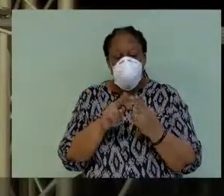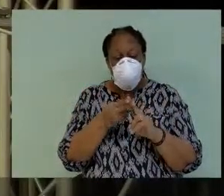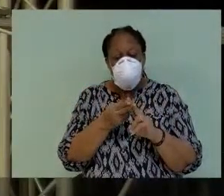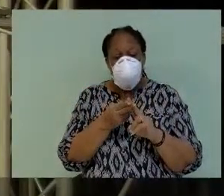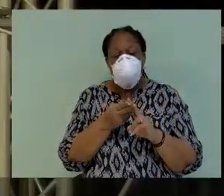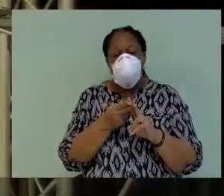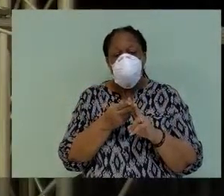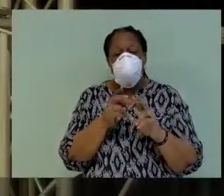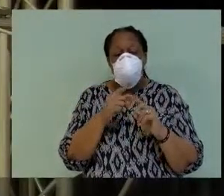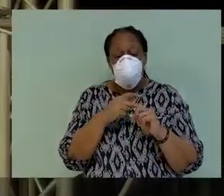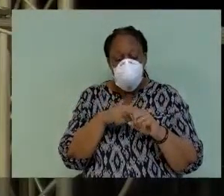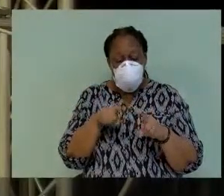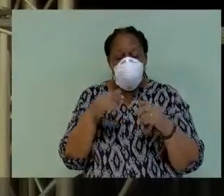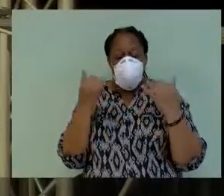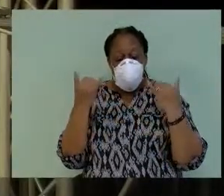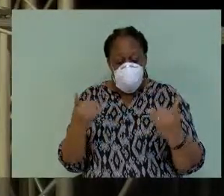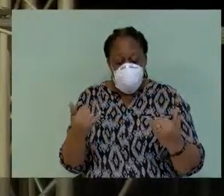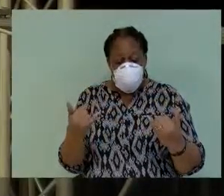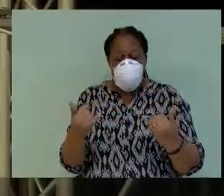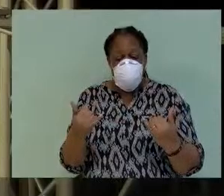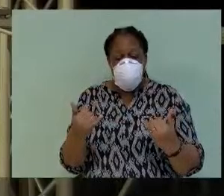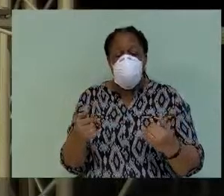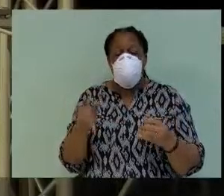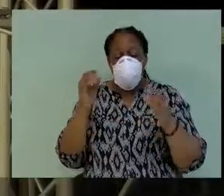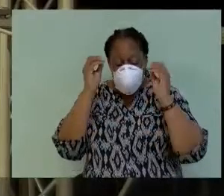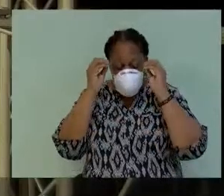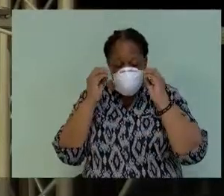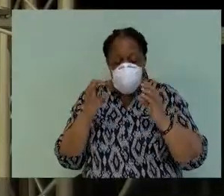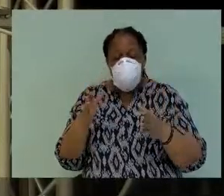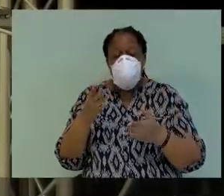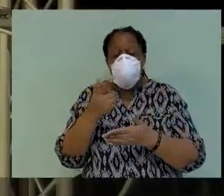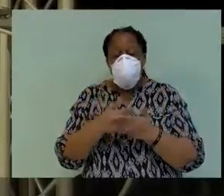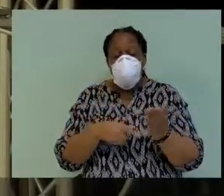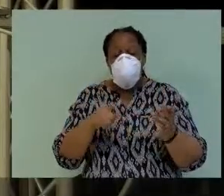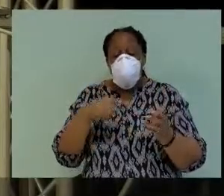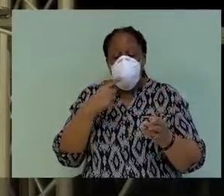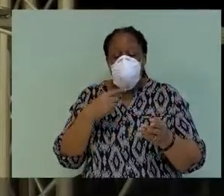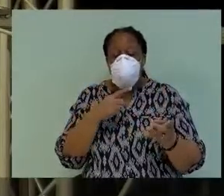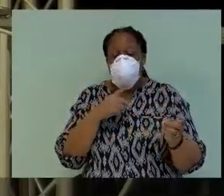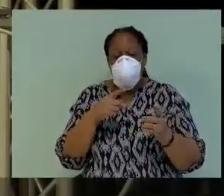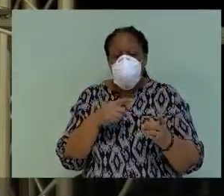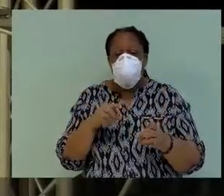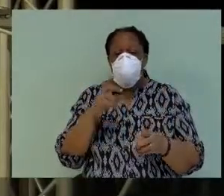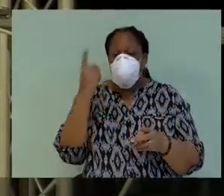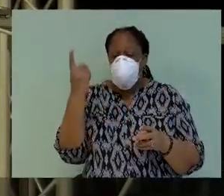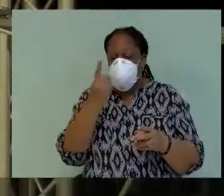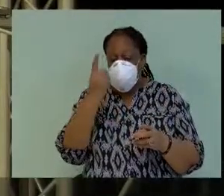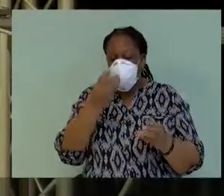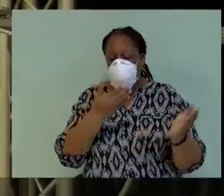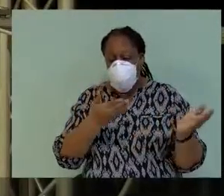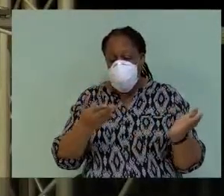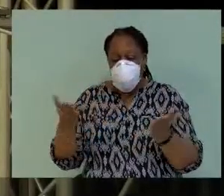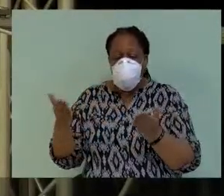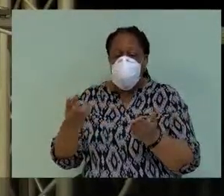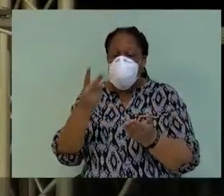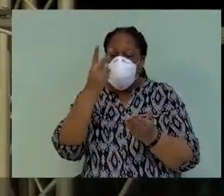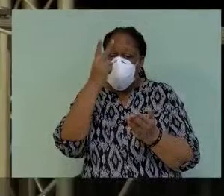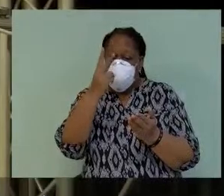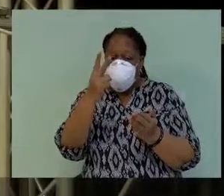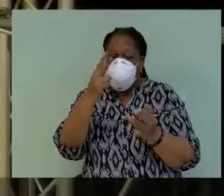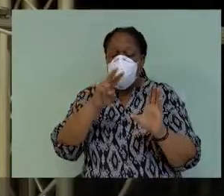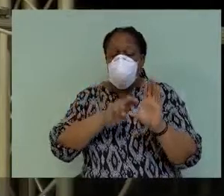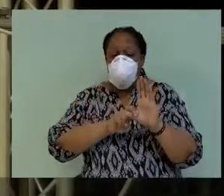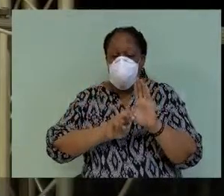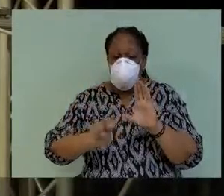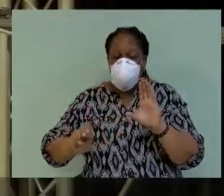to comply with the provisions of these regulations and only carry 2 passengers per